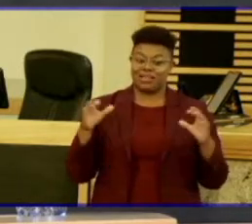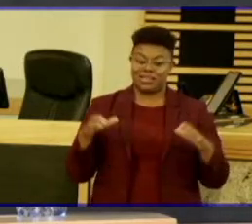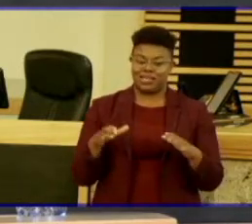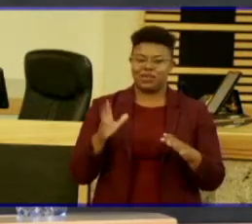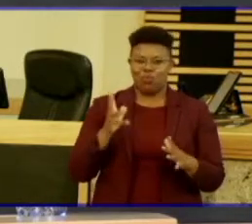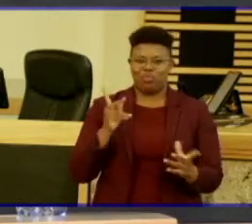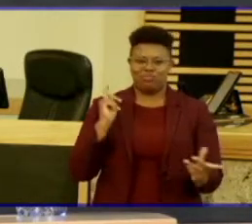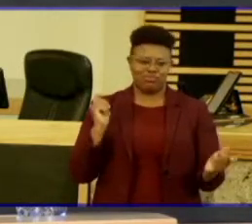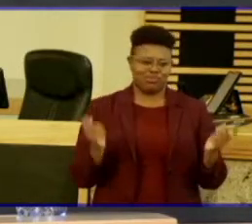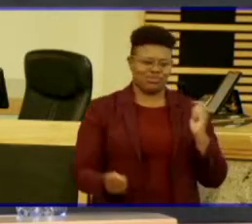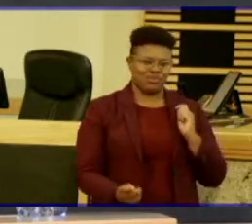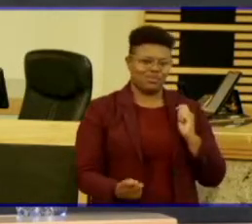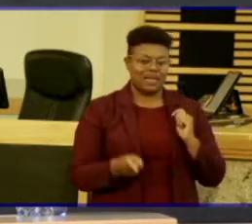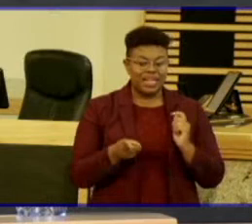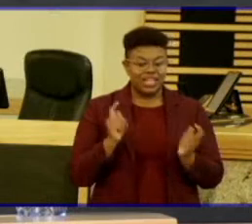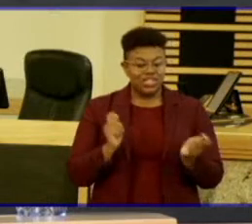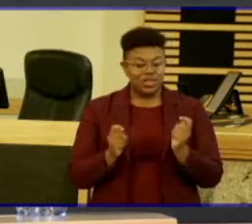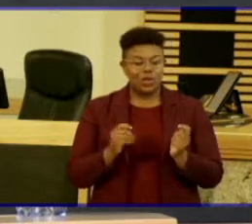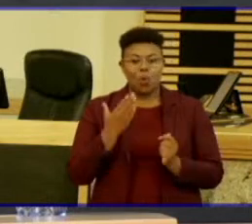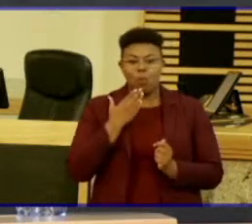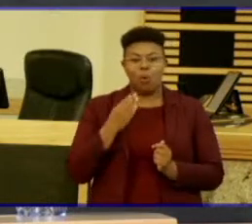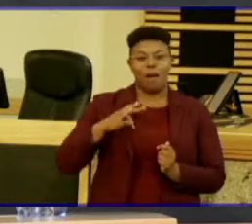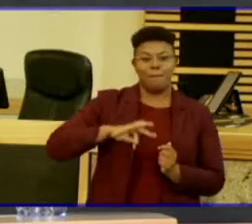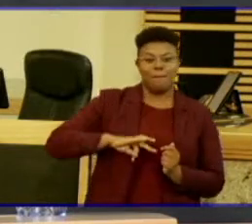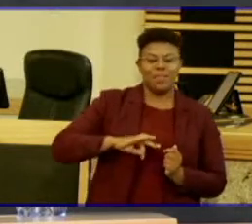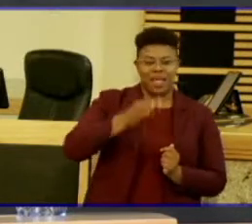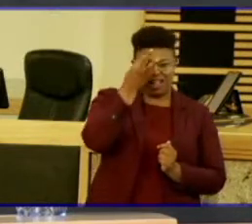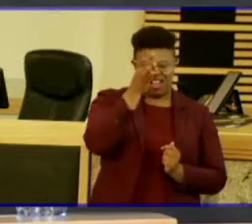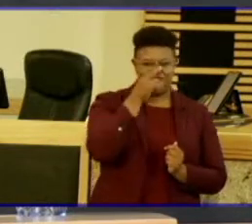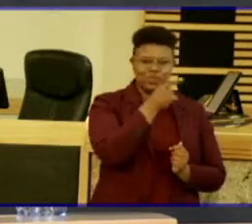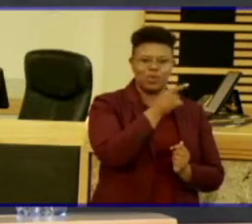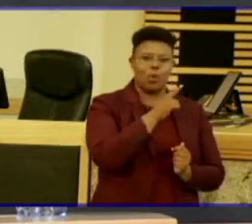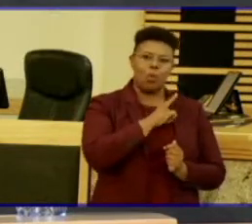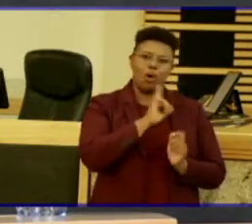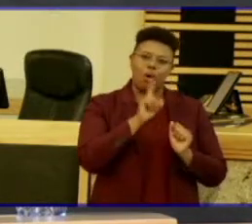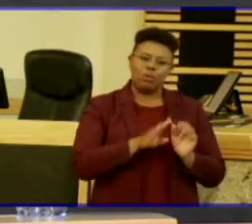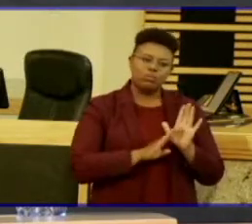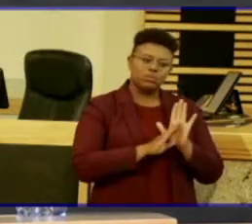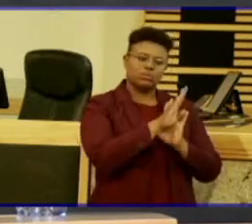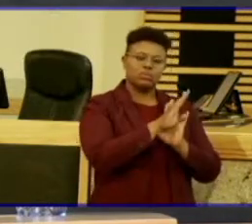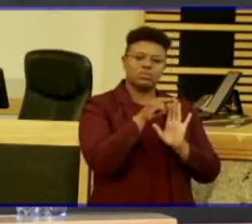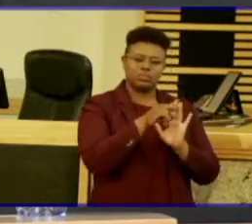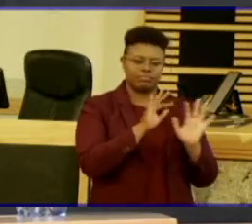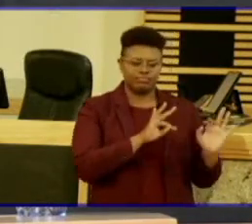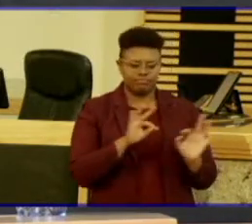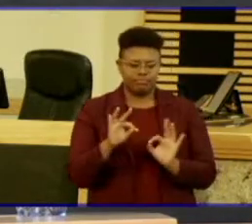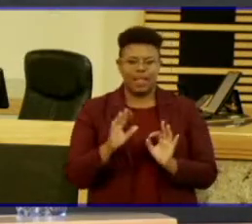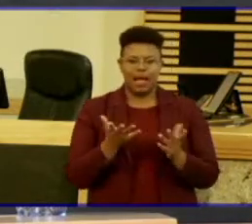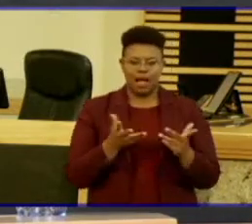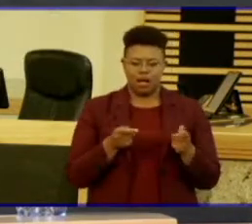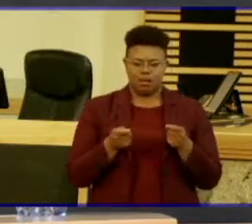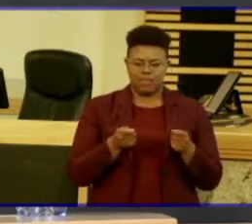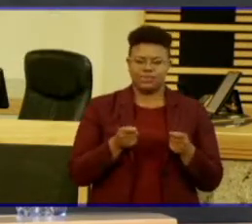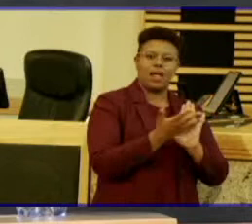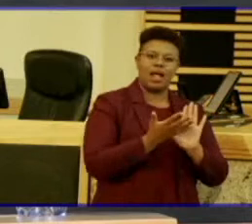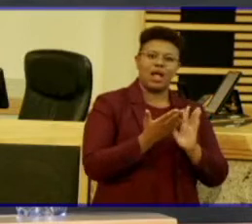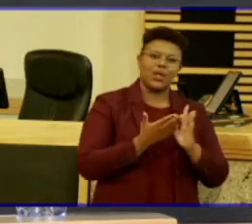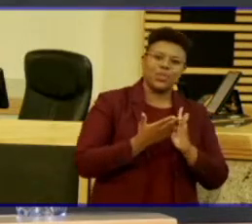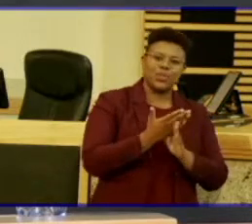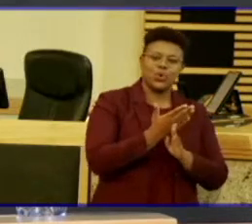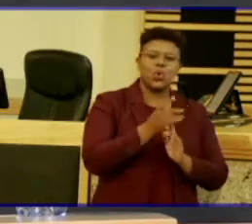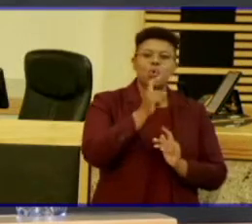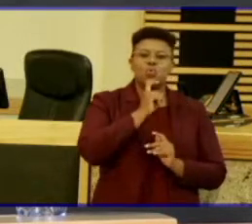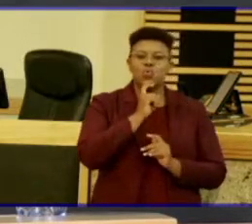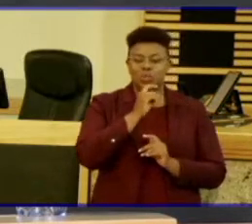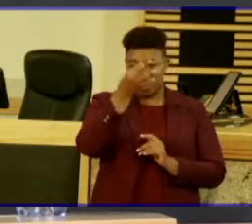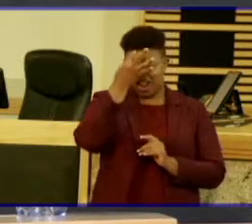changes will be beneficial for the government as they will improve the effectiveness of managing and maintain